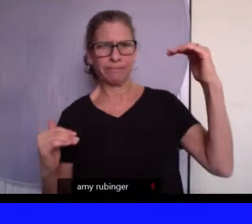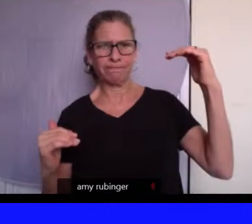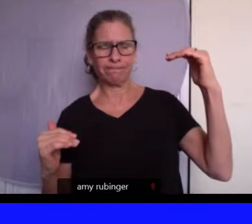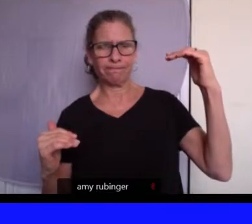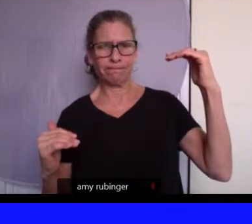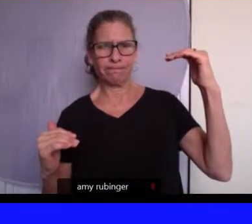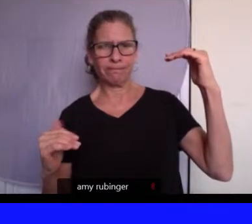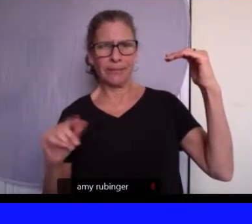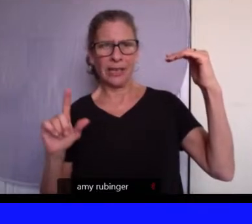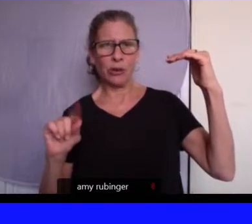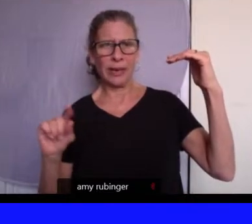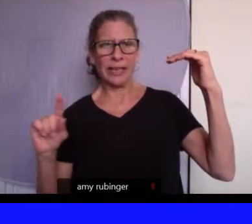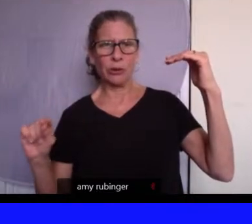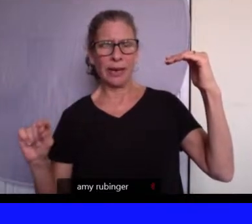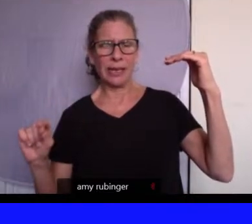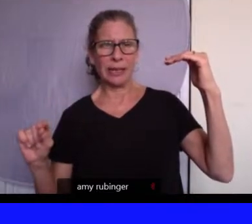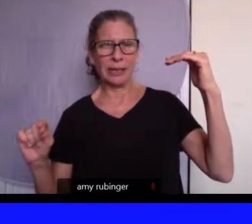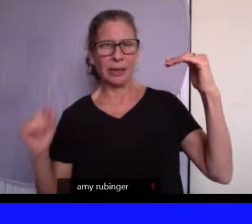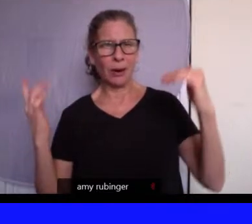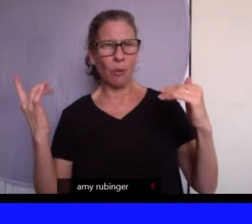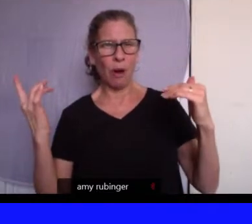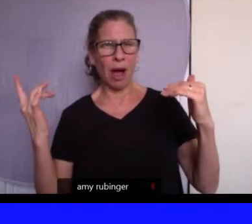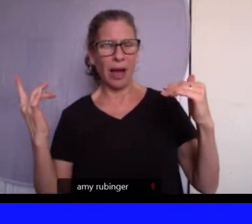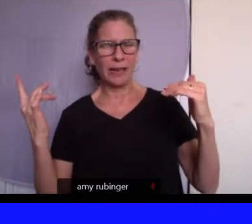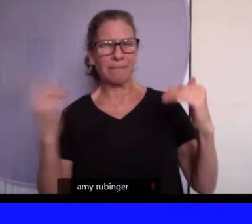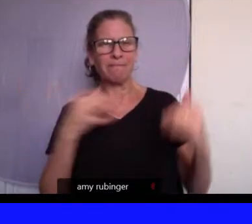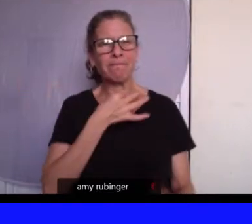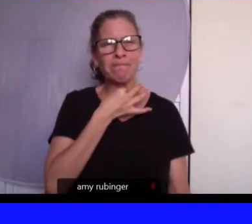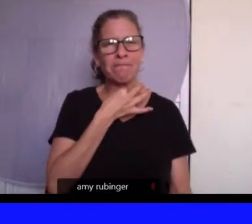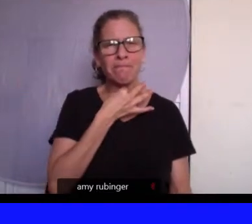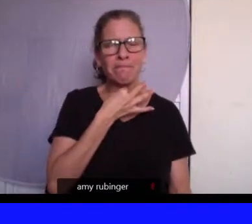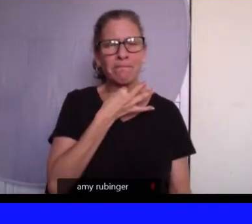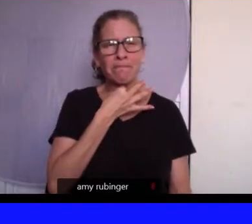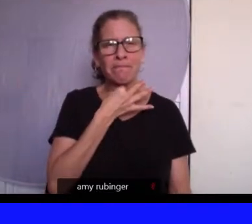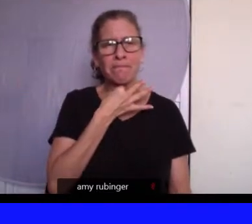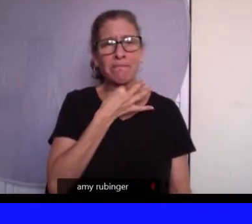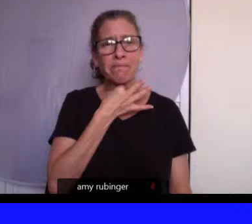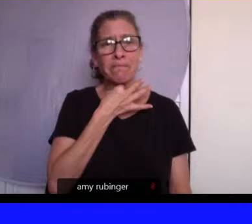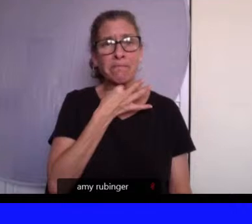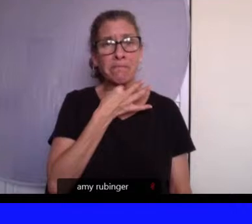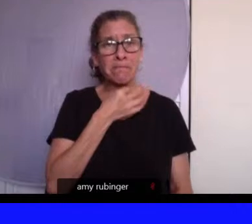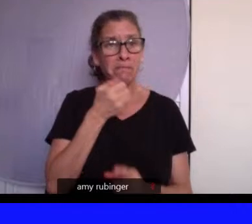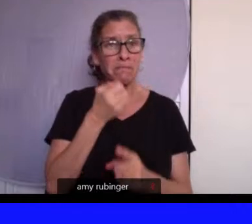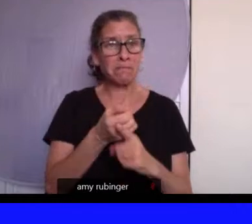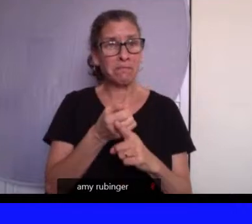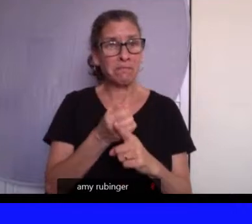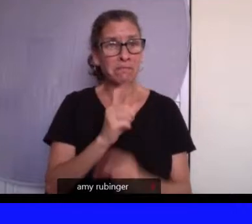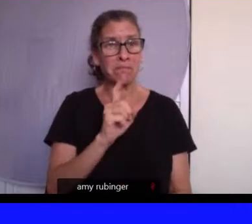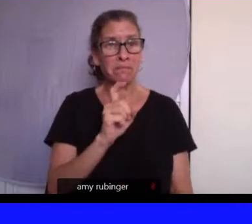whether or not something we've addressed. That's a great question. It probably has had some.